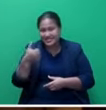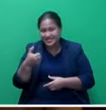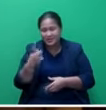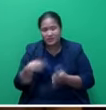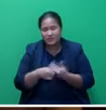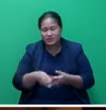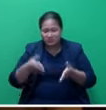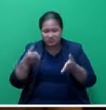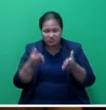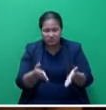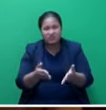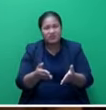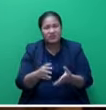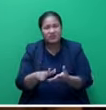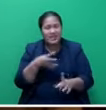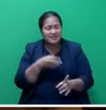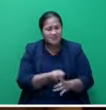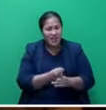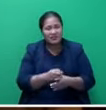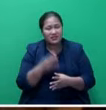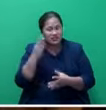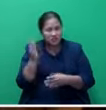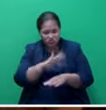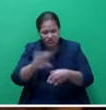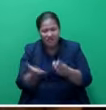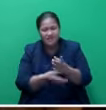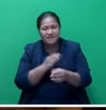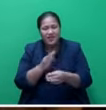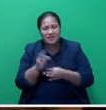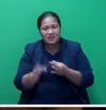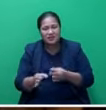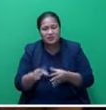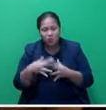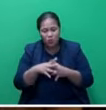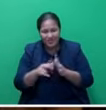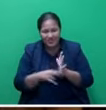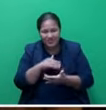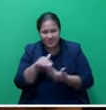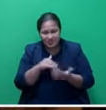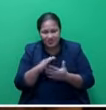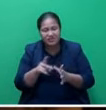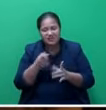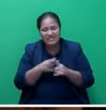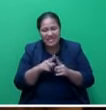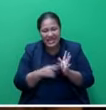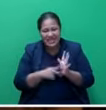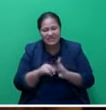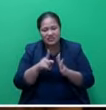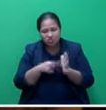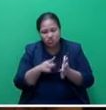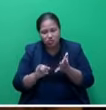impacted sugarcane farms. TC Winston, TC Kenny, TC Josie, TC